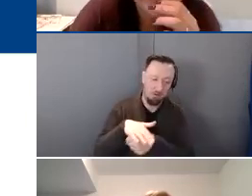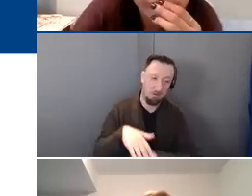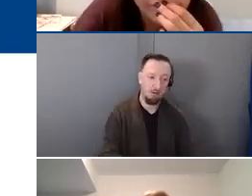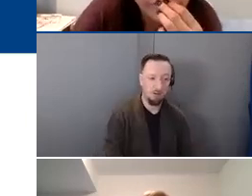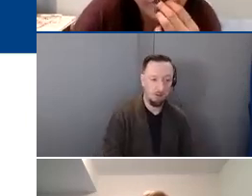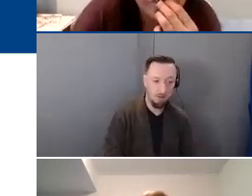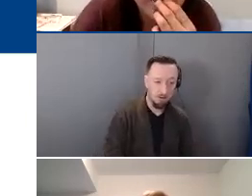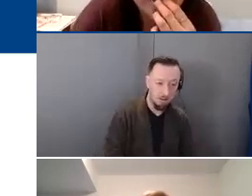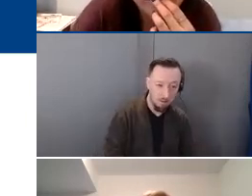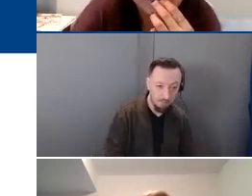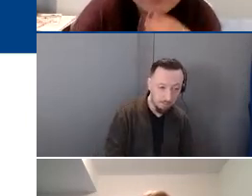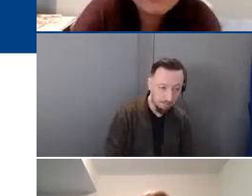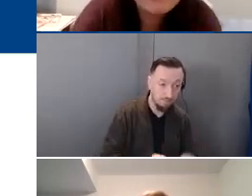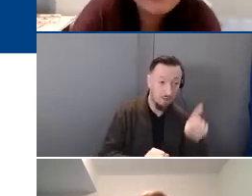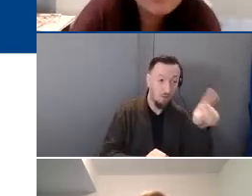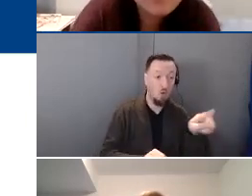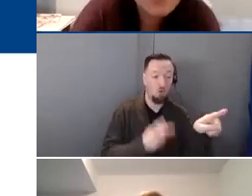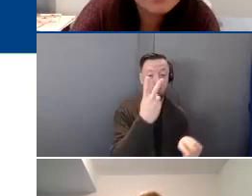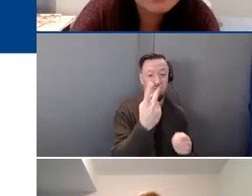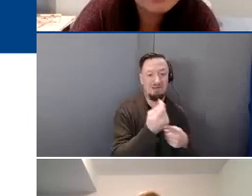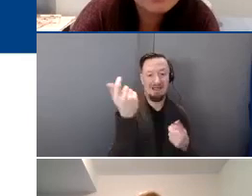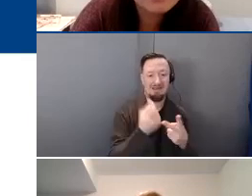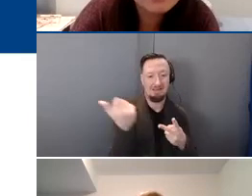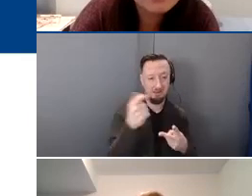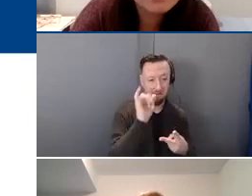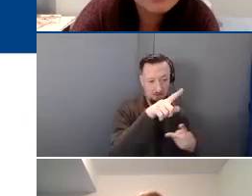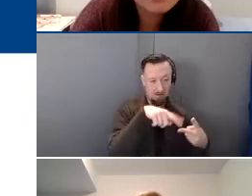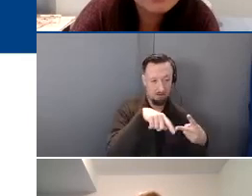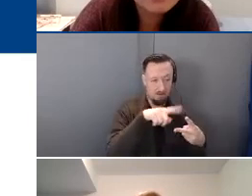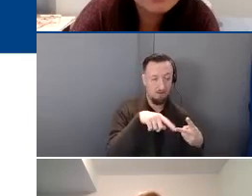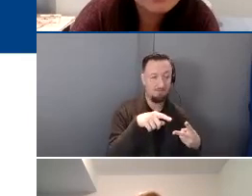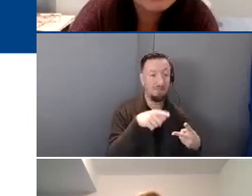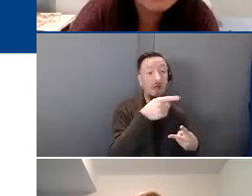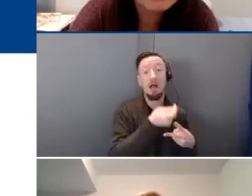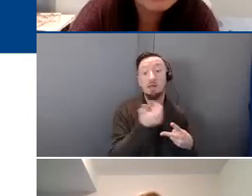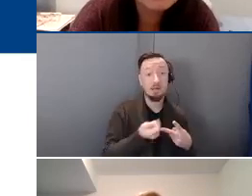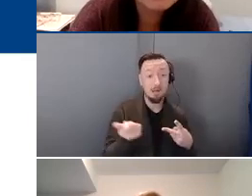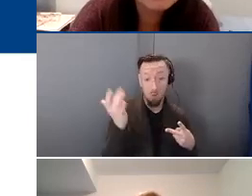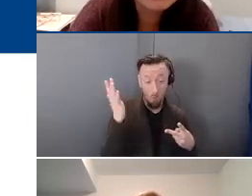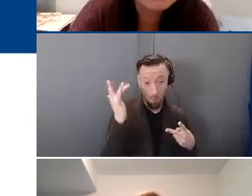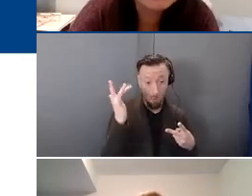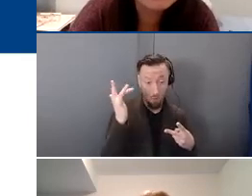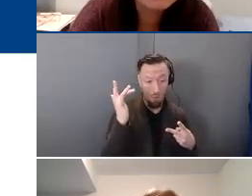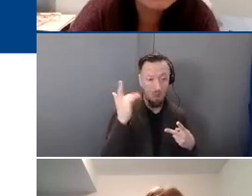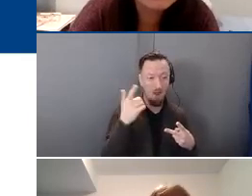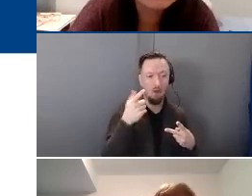Here's our 2 codes that were deleted. And these 2 codes were actually deleted because they were